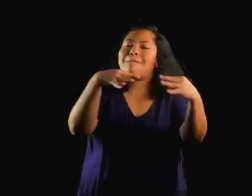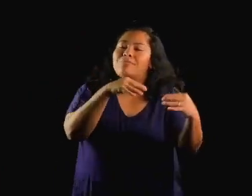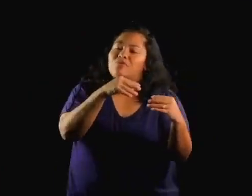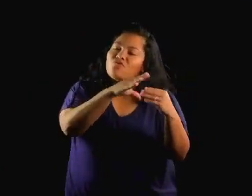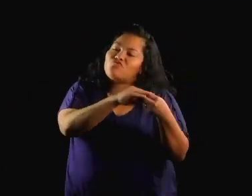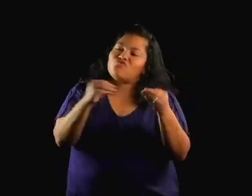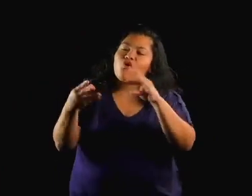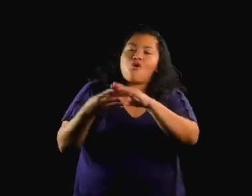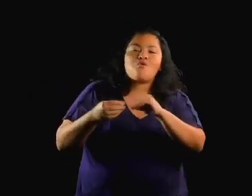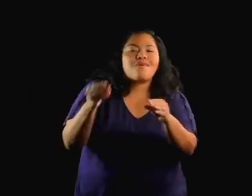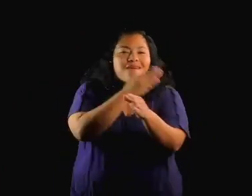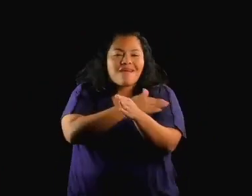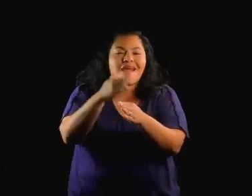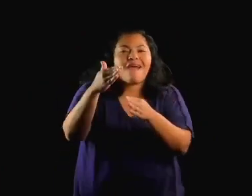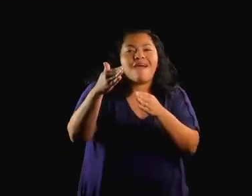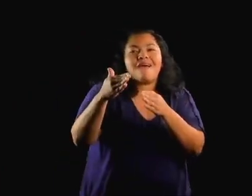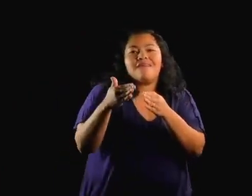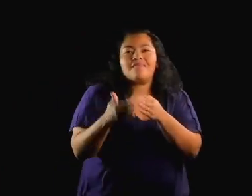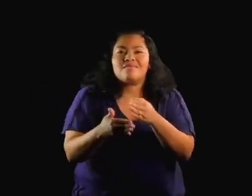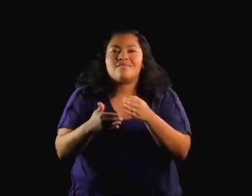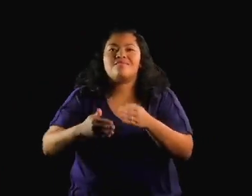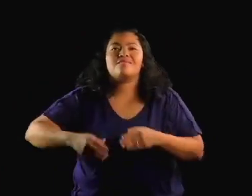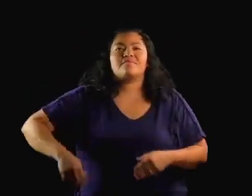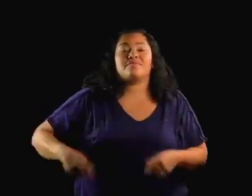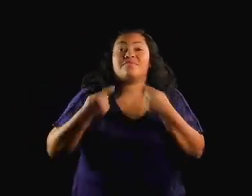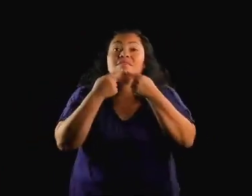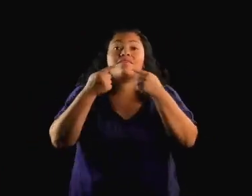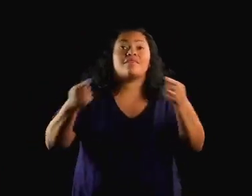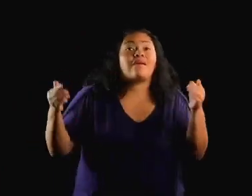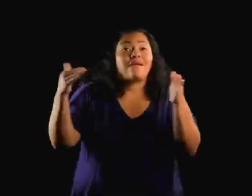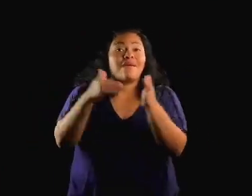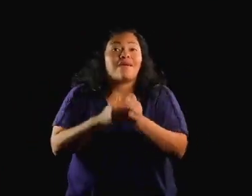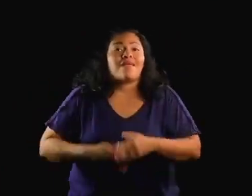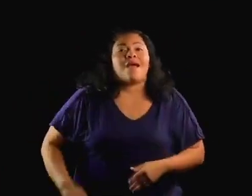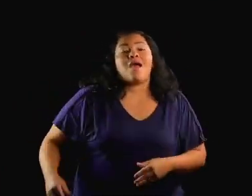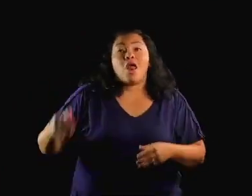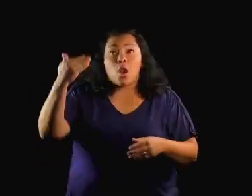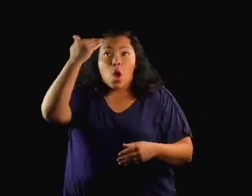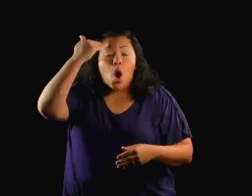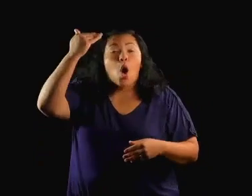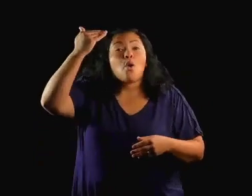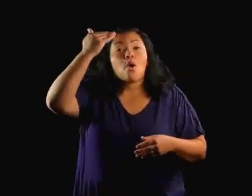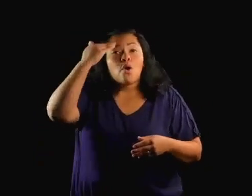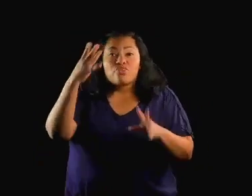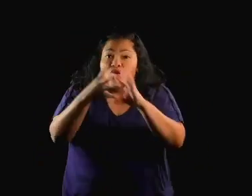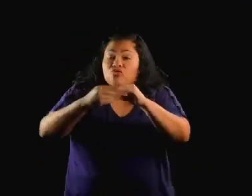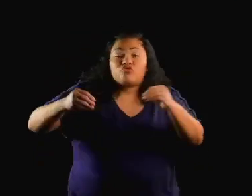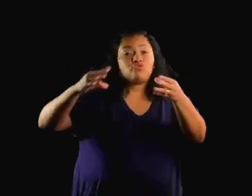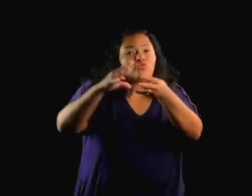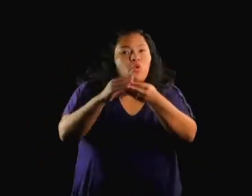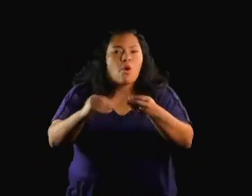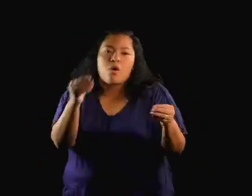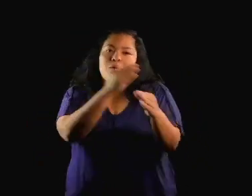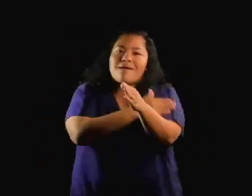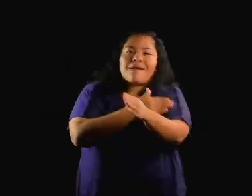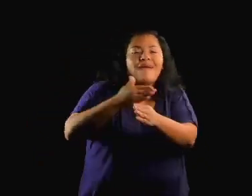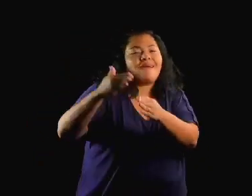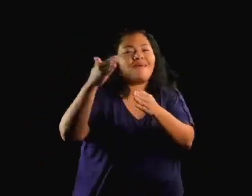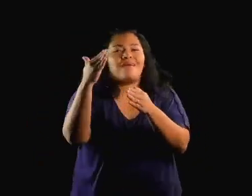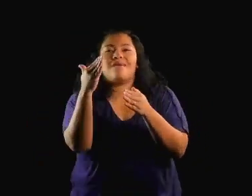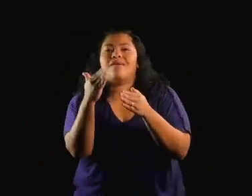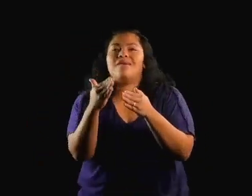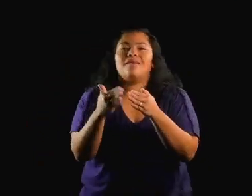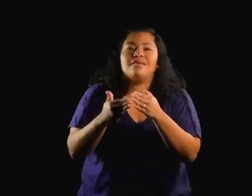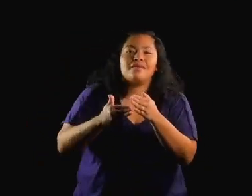this story. Declare that once again. Come on. I know how this story ends.